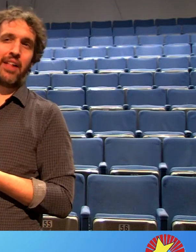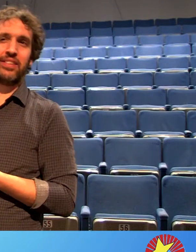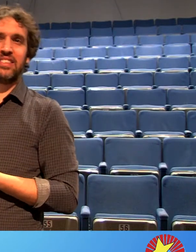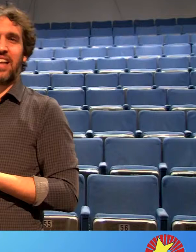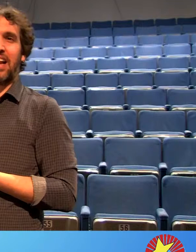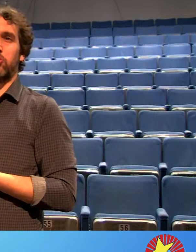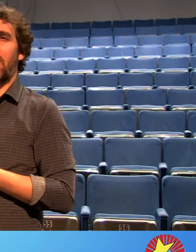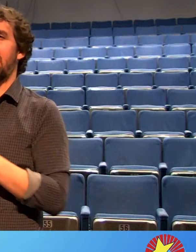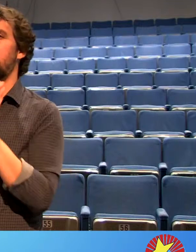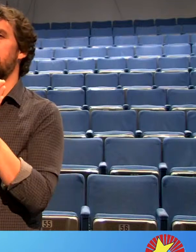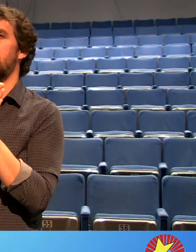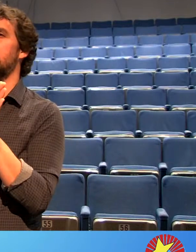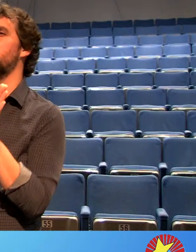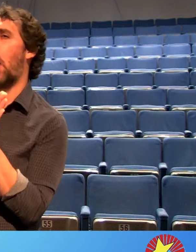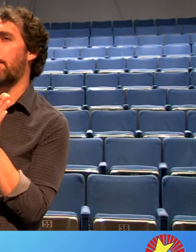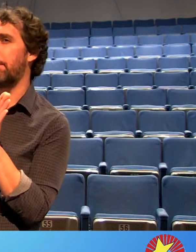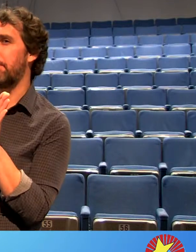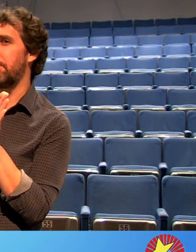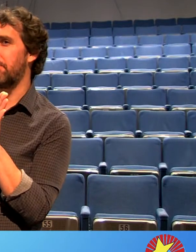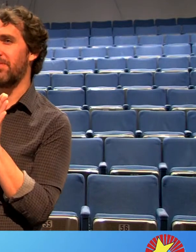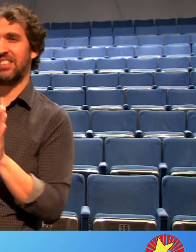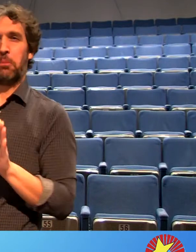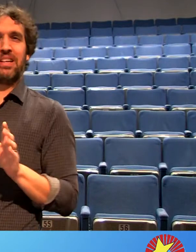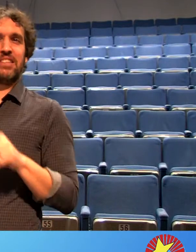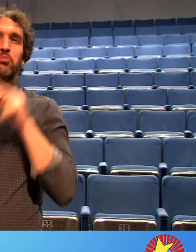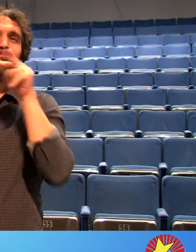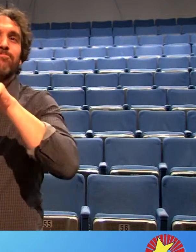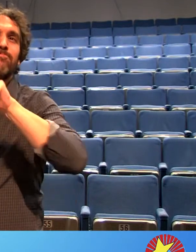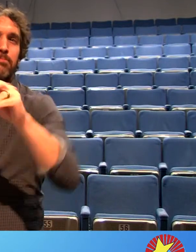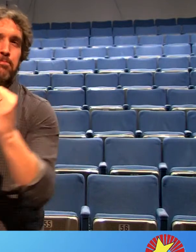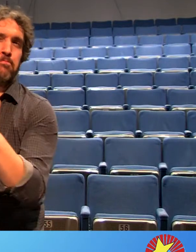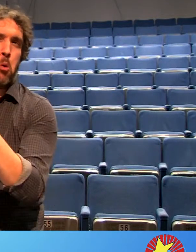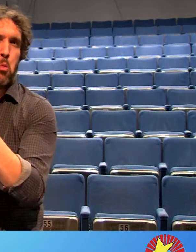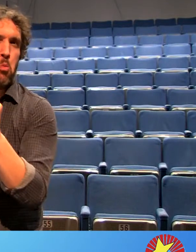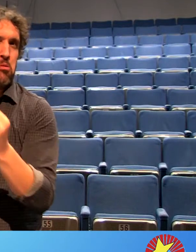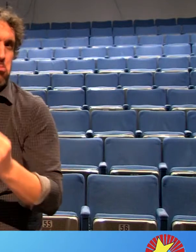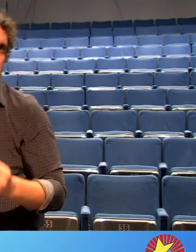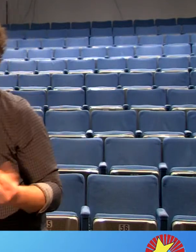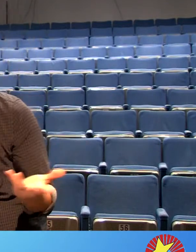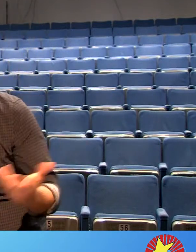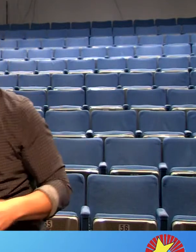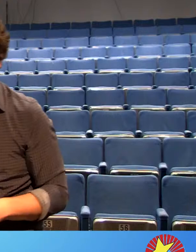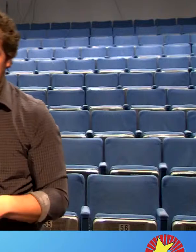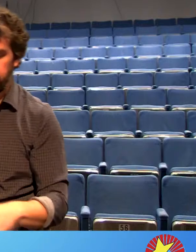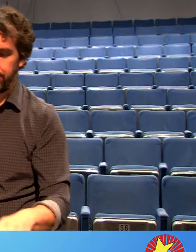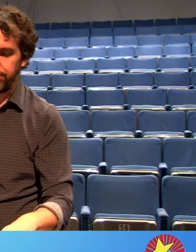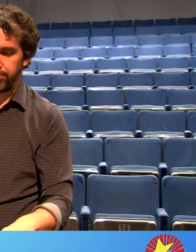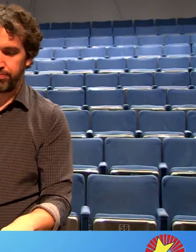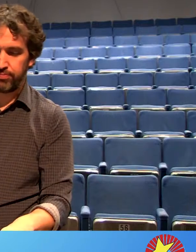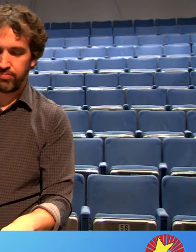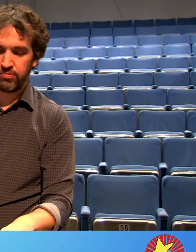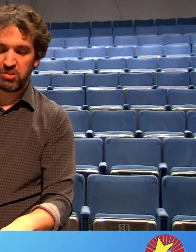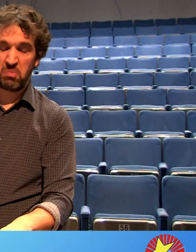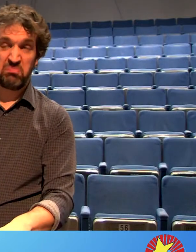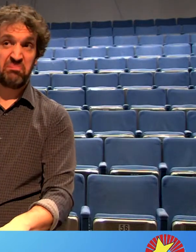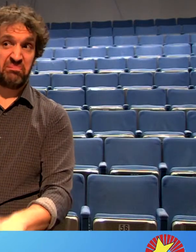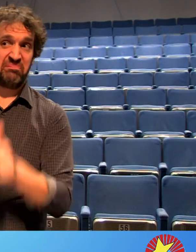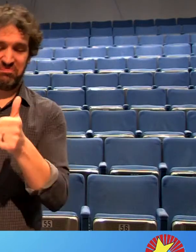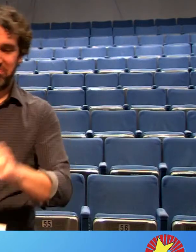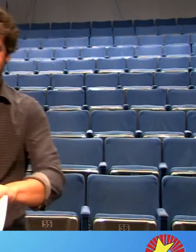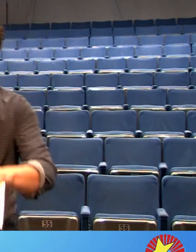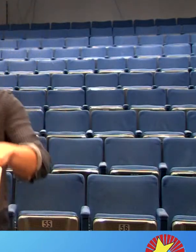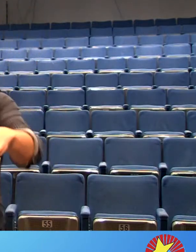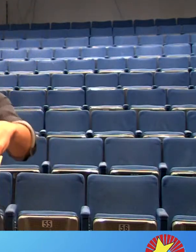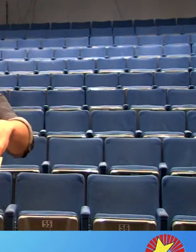It indicates that in high school there was a little bit of a drop, so we are taking a closer look as to the